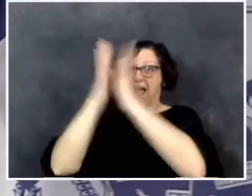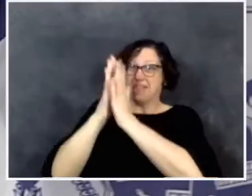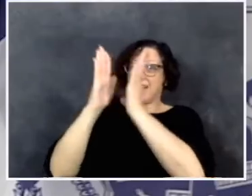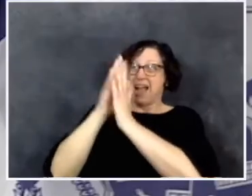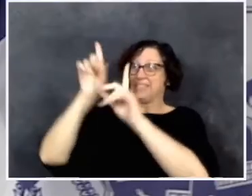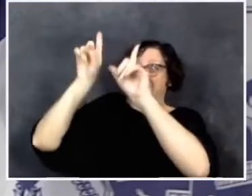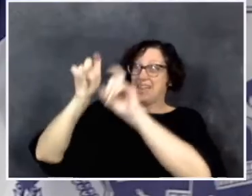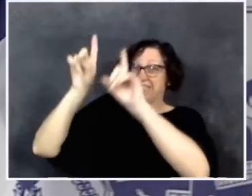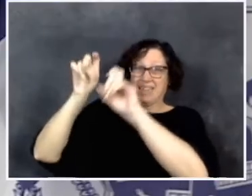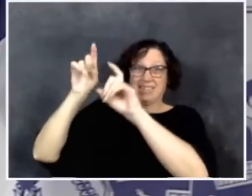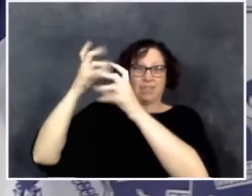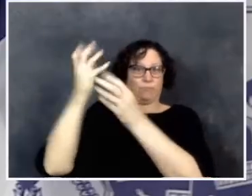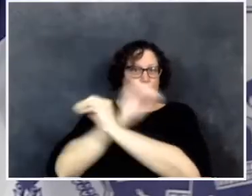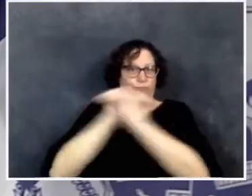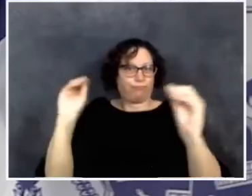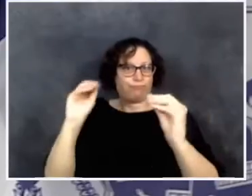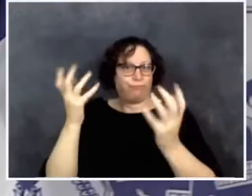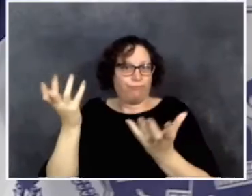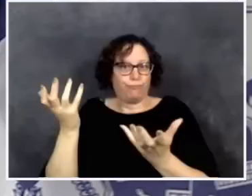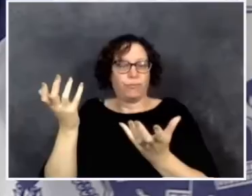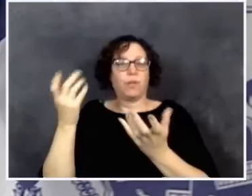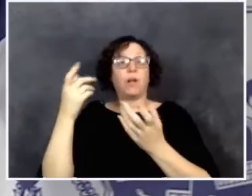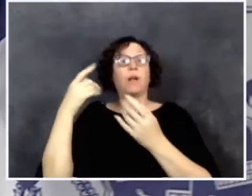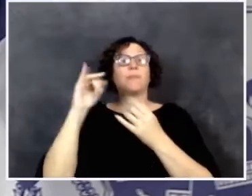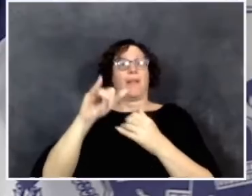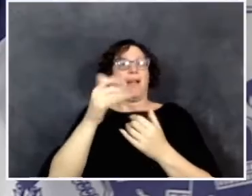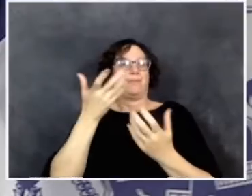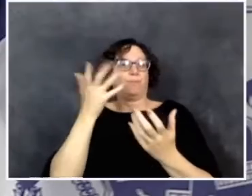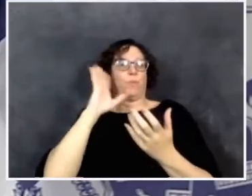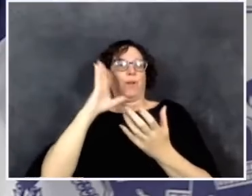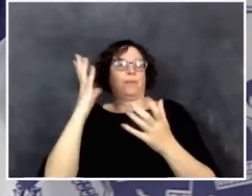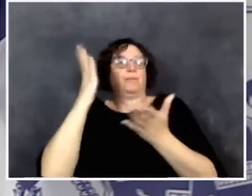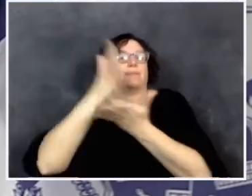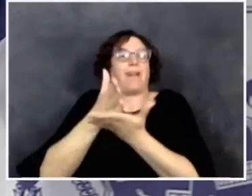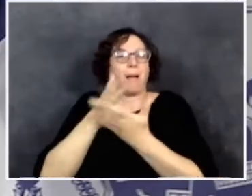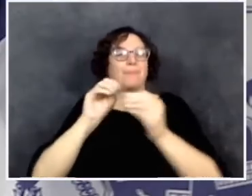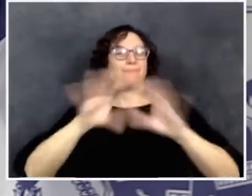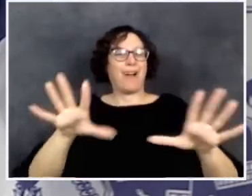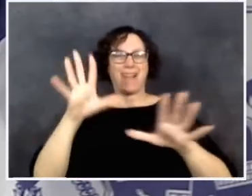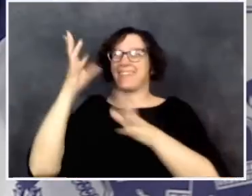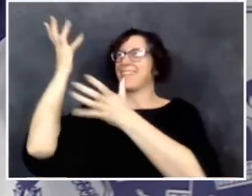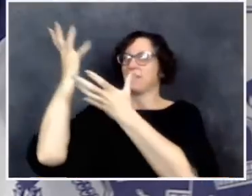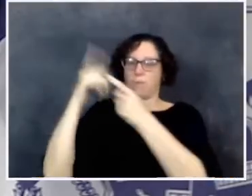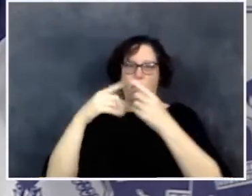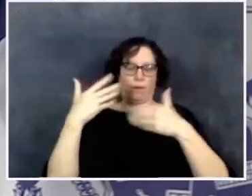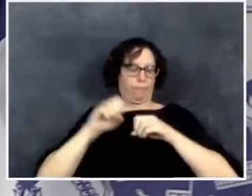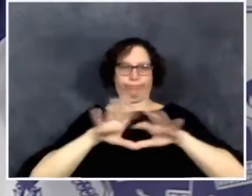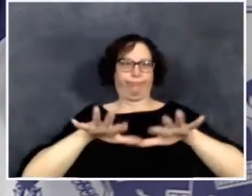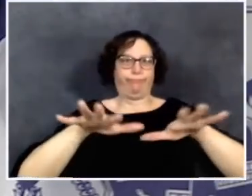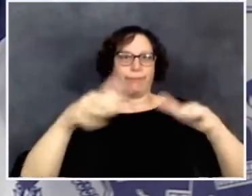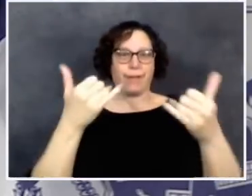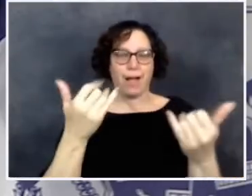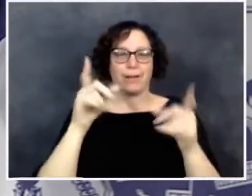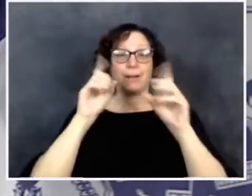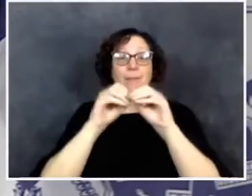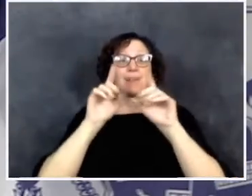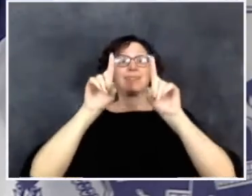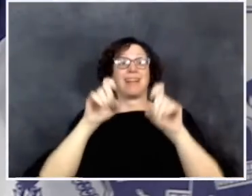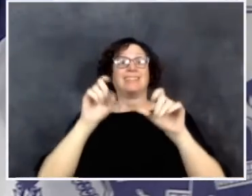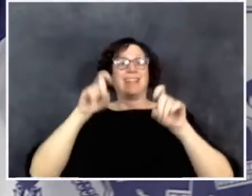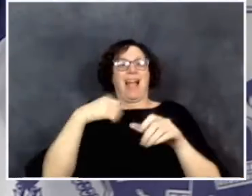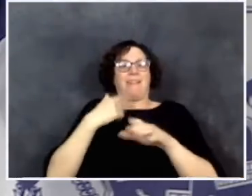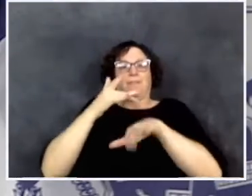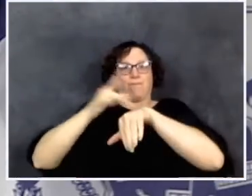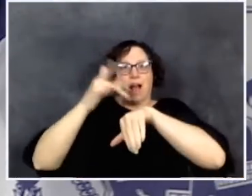profound strategic impact, and that should have been available from the very beginning, and the only place that could have happened was the federal government.